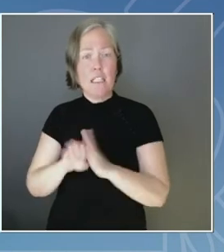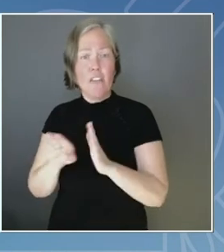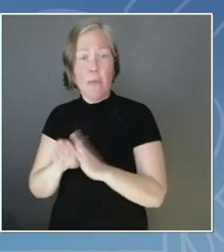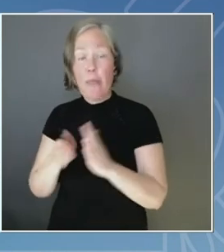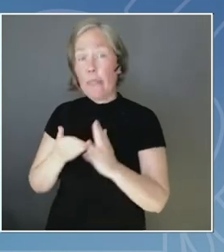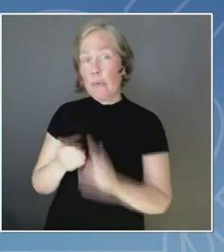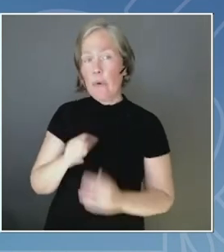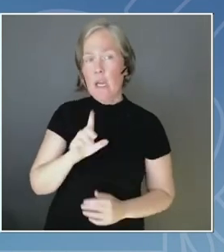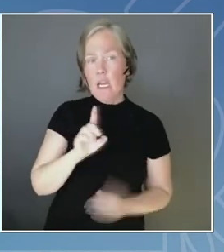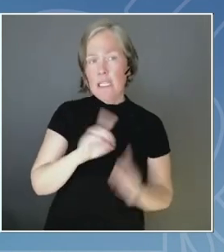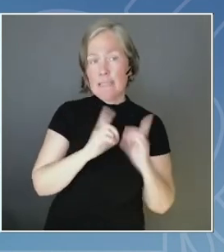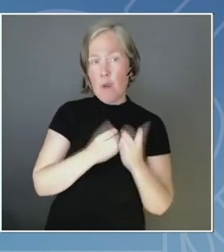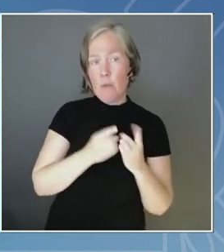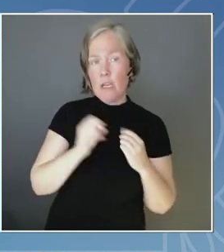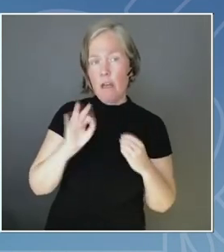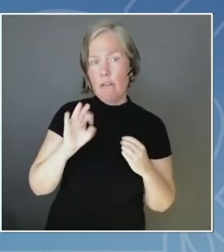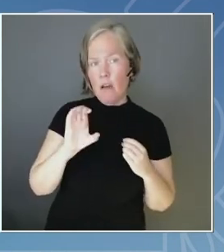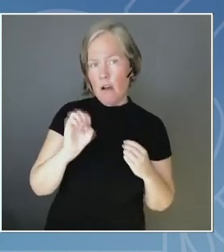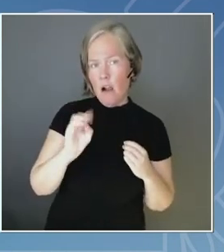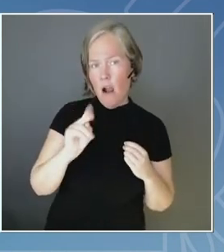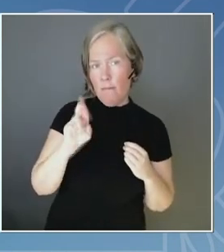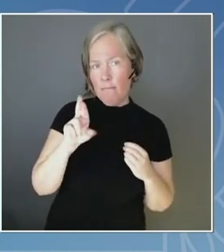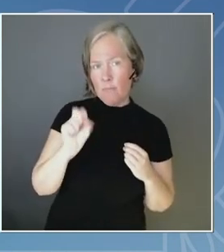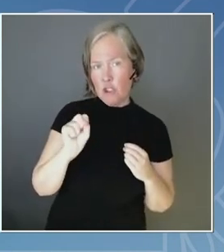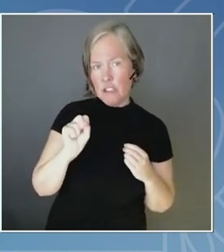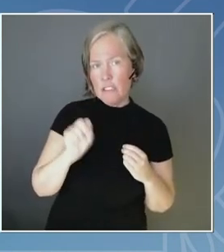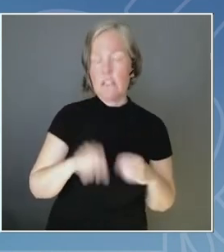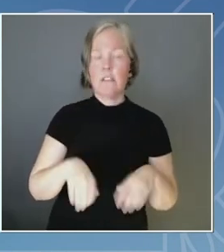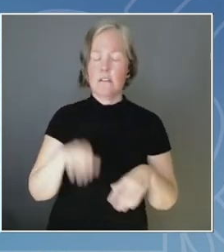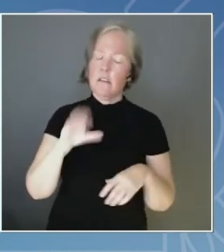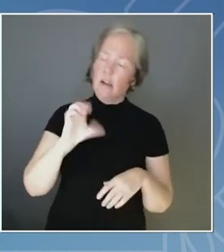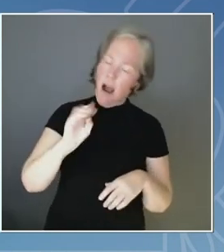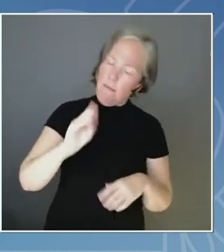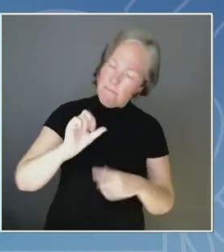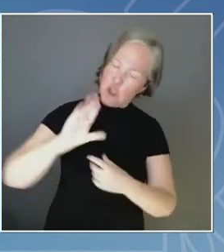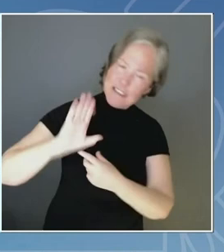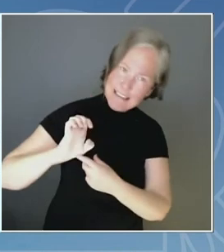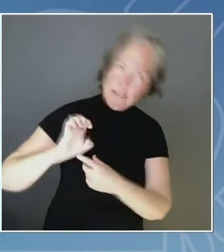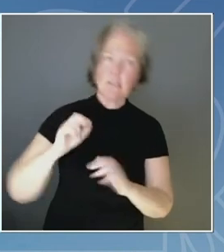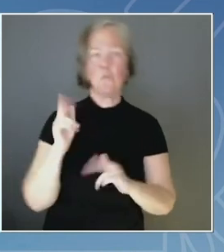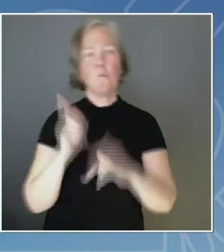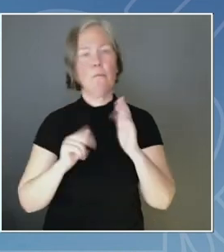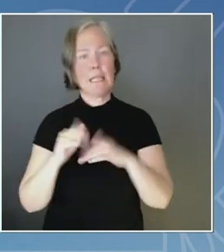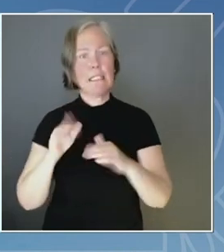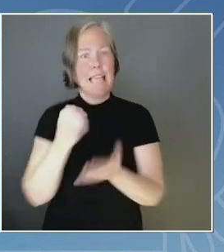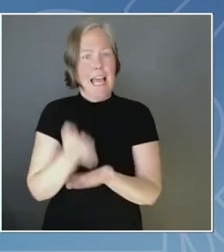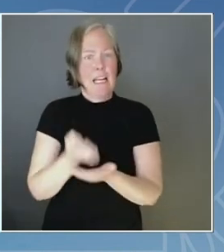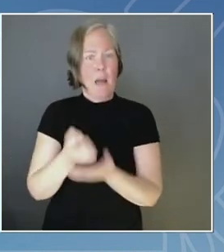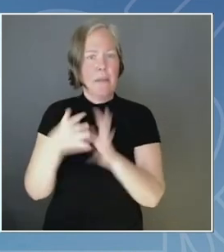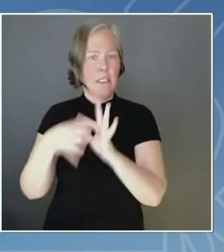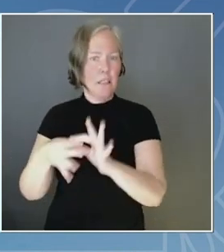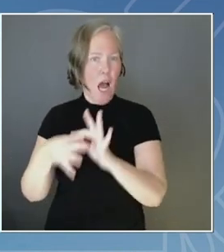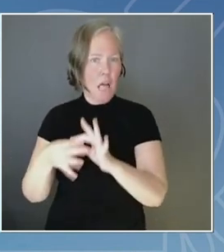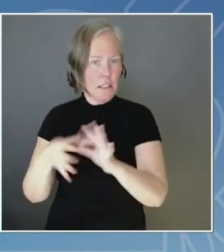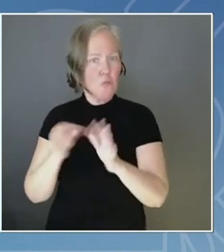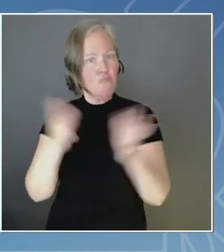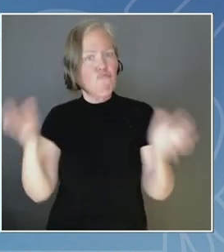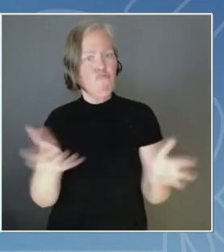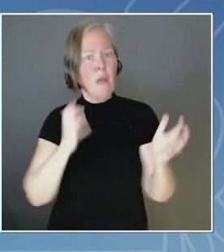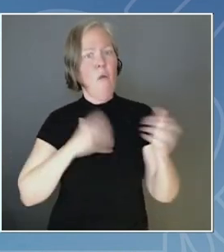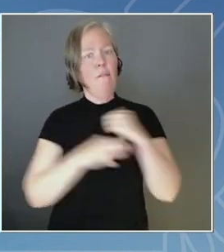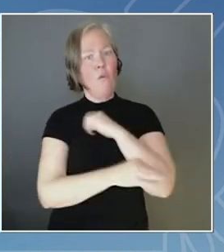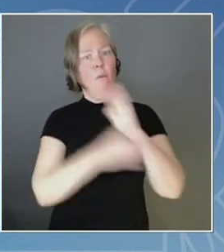critical economic ties and to develop defense relationships in support of America's foreign policy goals? Maybe you can put this in the context of